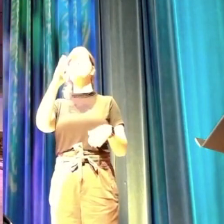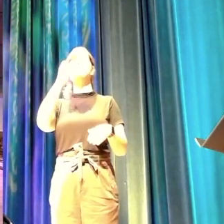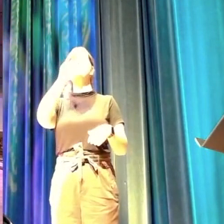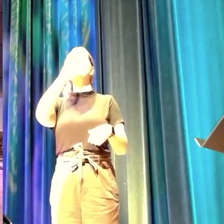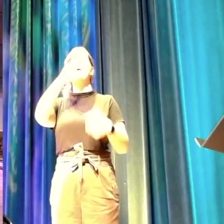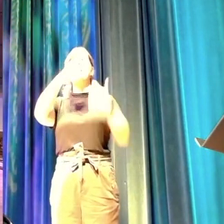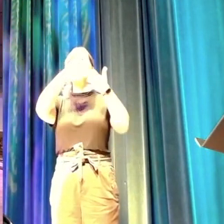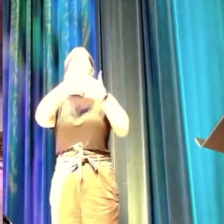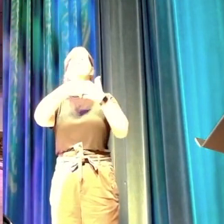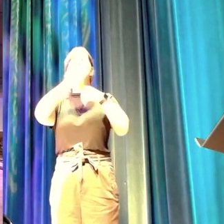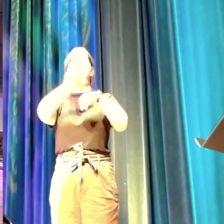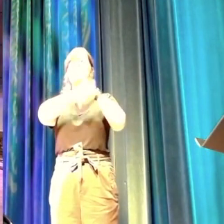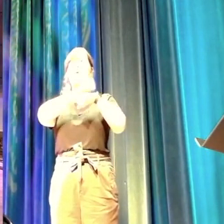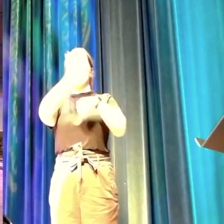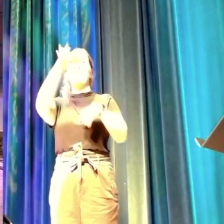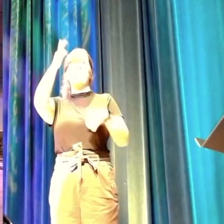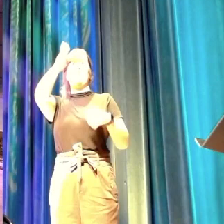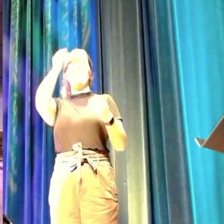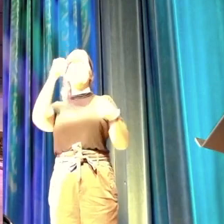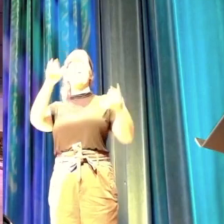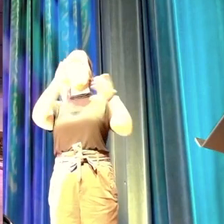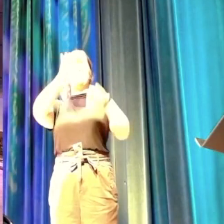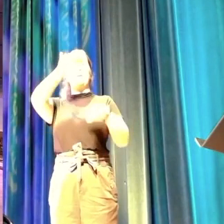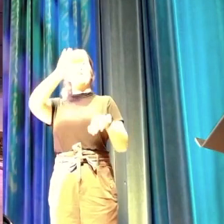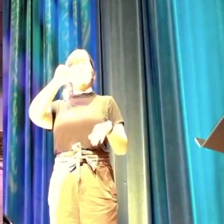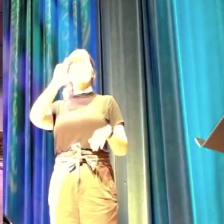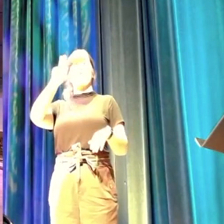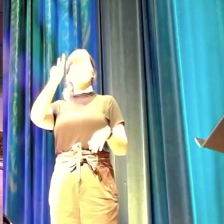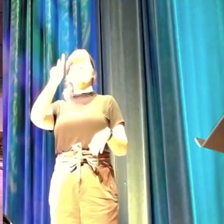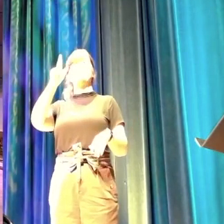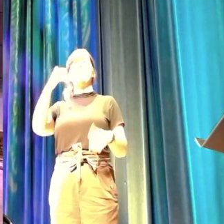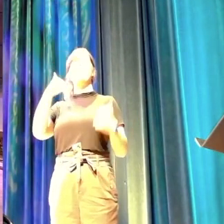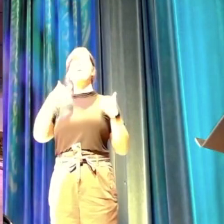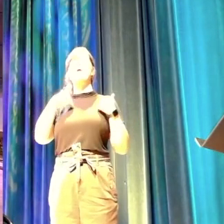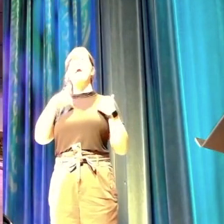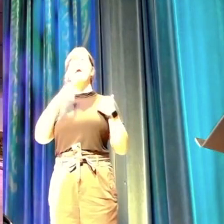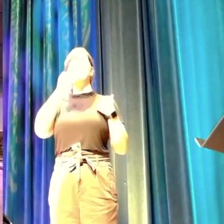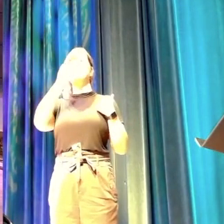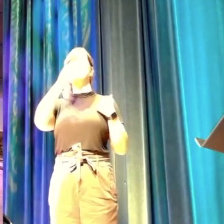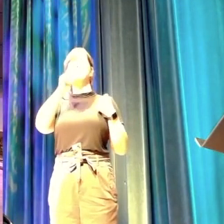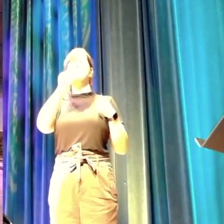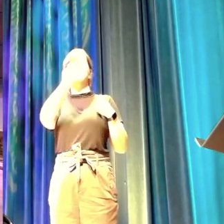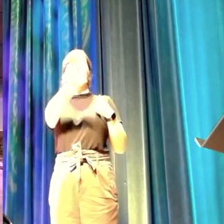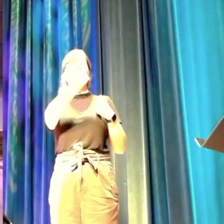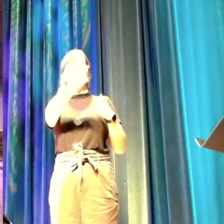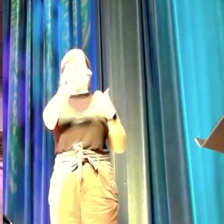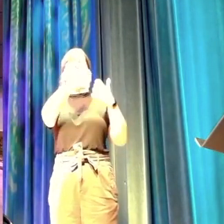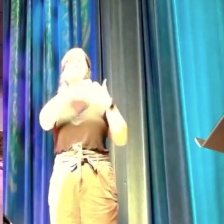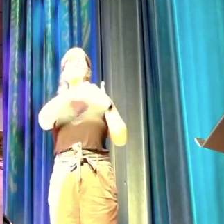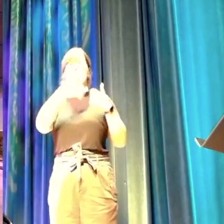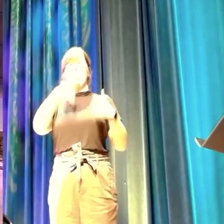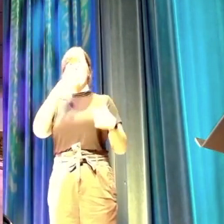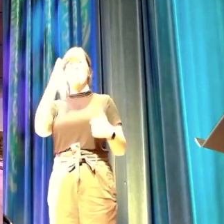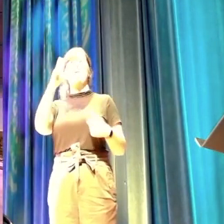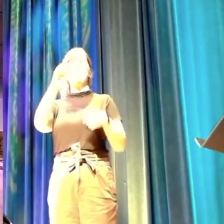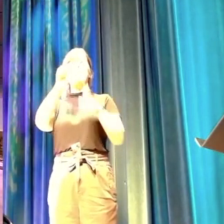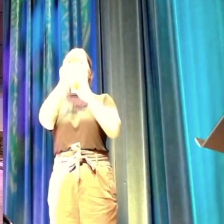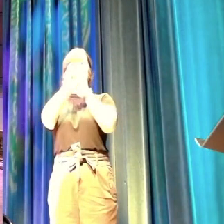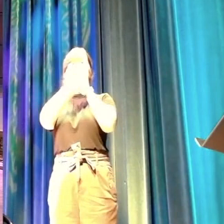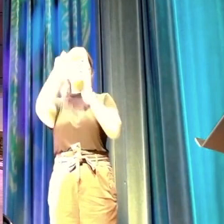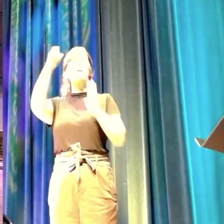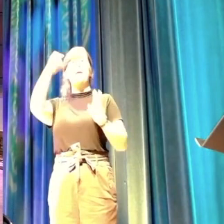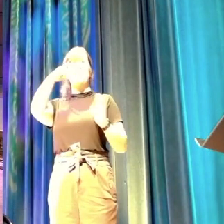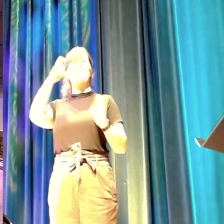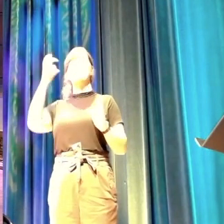properties. I know that in Arkansas, we have a federal vending program in the state capitol, and it is